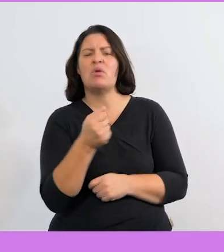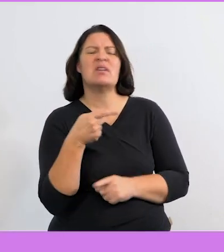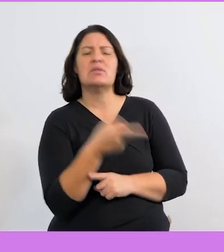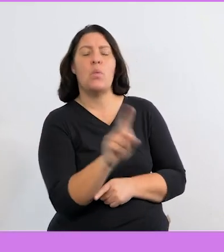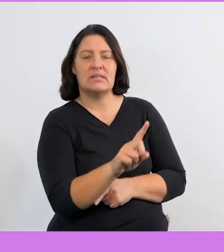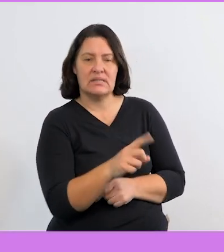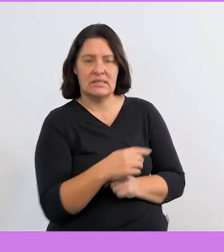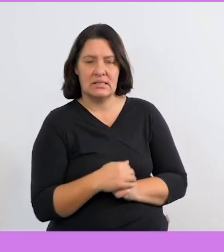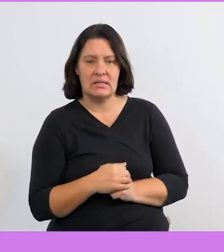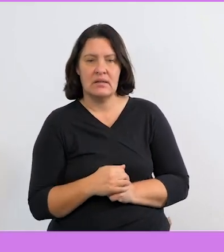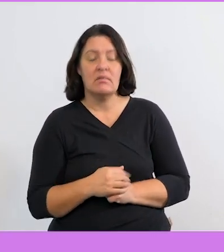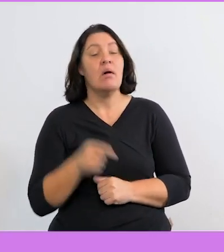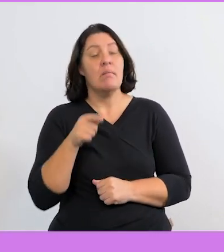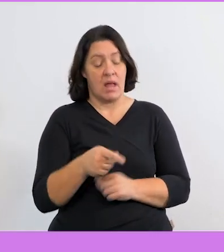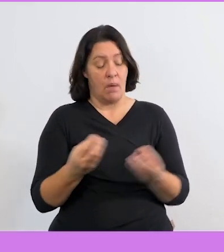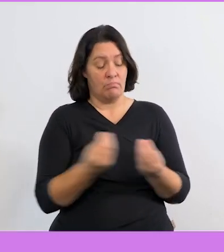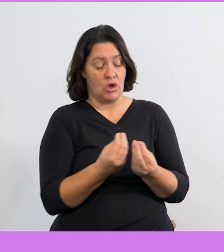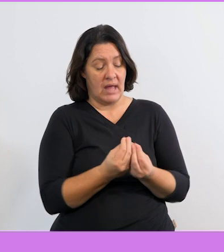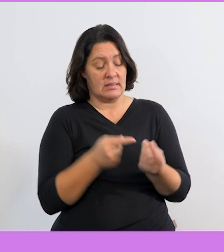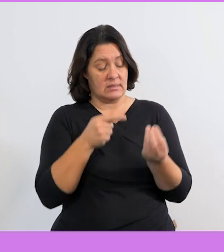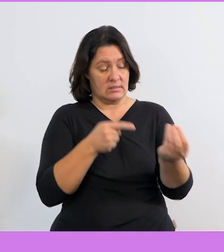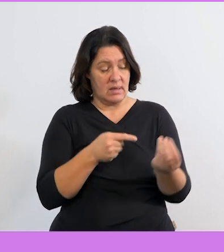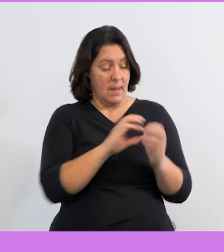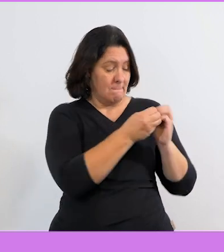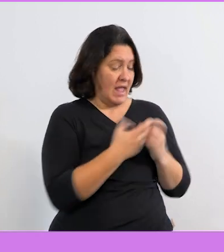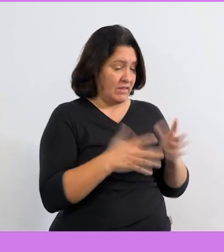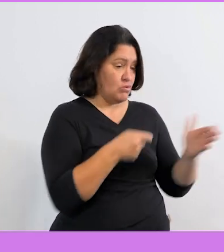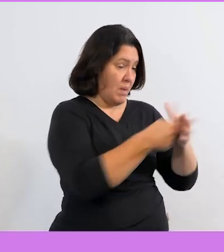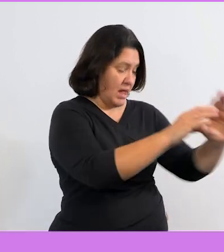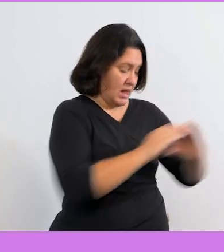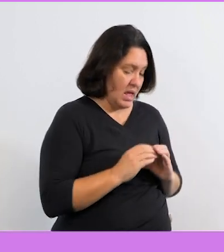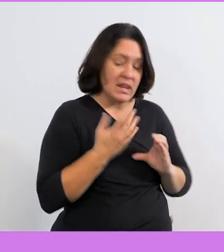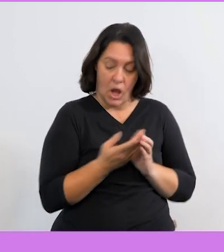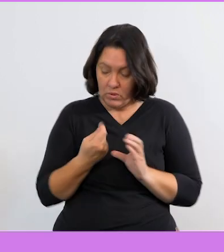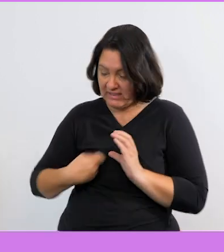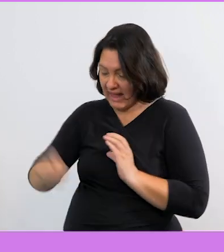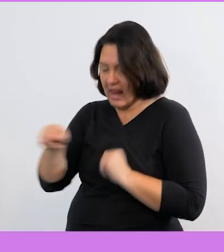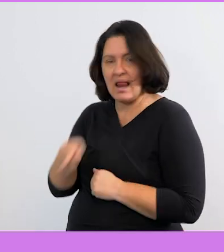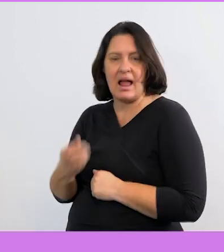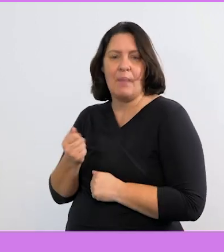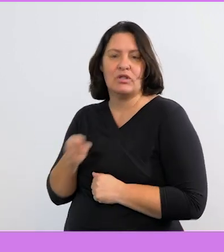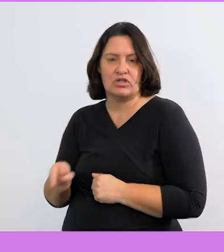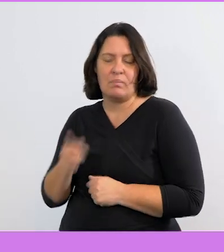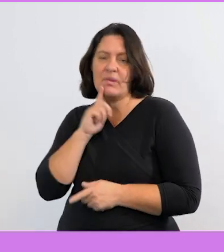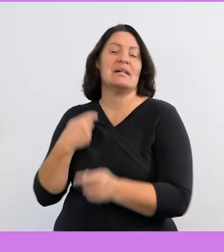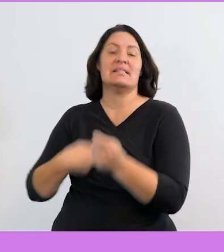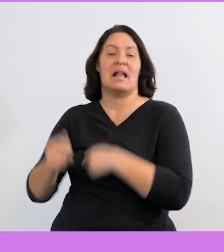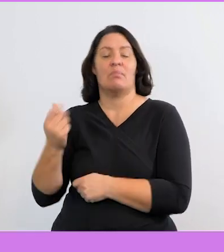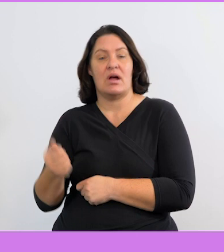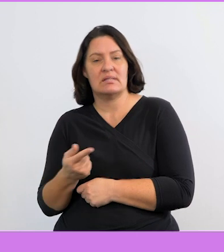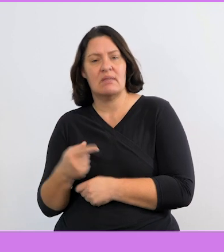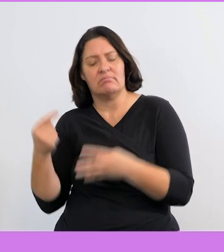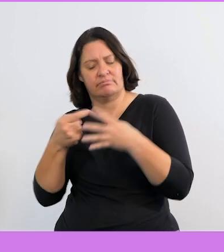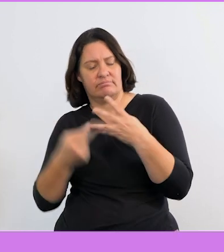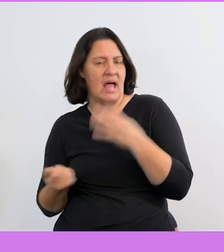is selling price? It's the price at which a product is sold. Okay, so the selling price is determined by